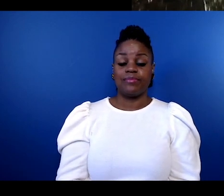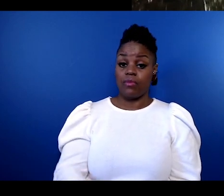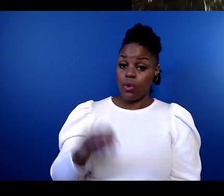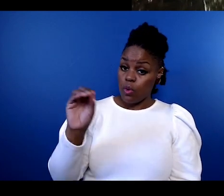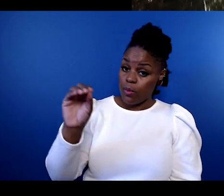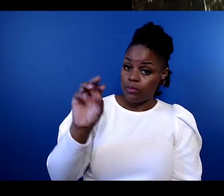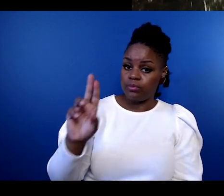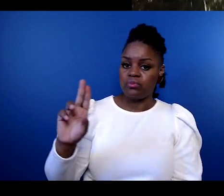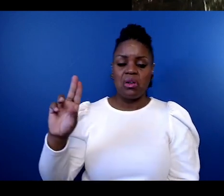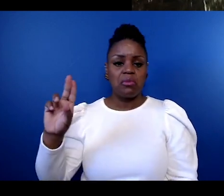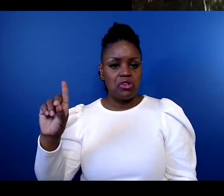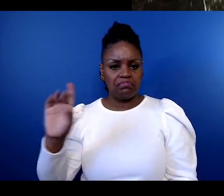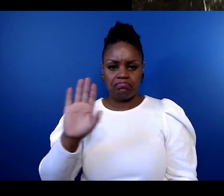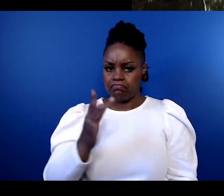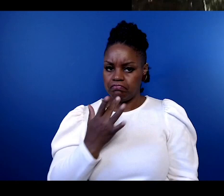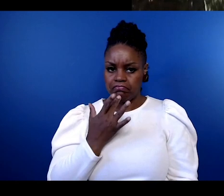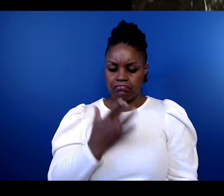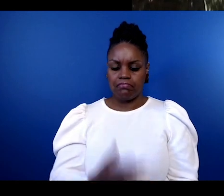Left leg back and forward.